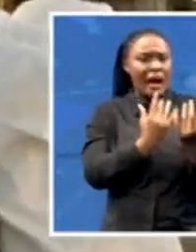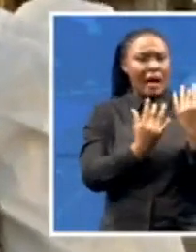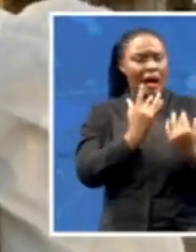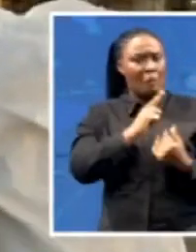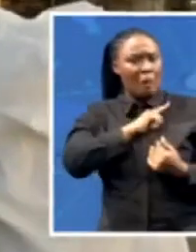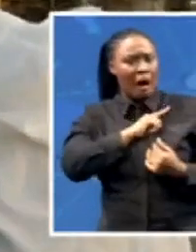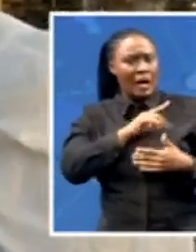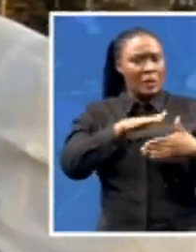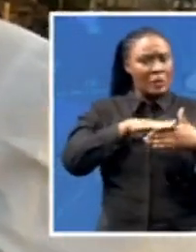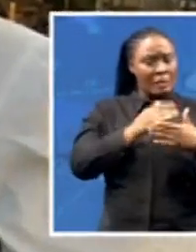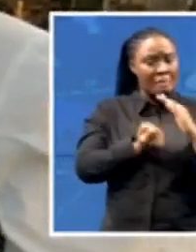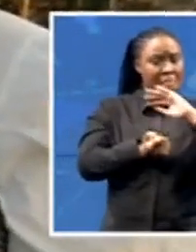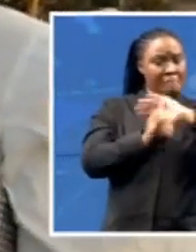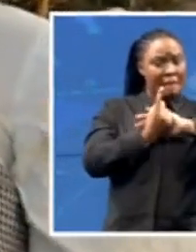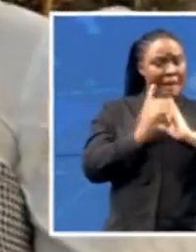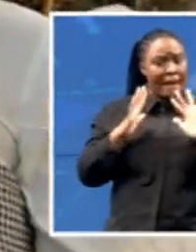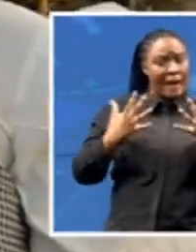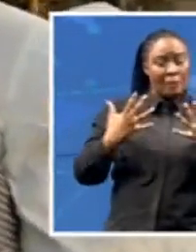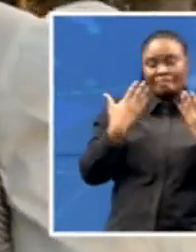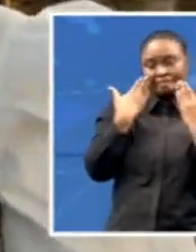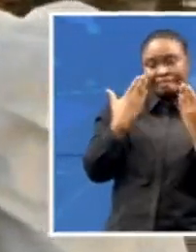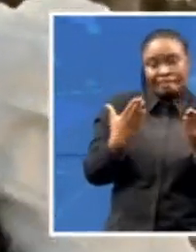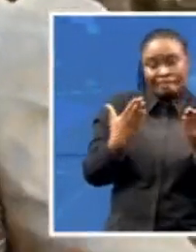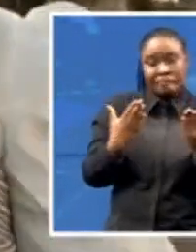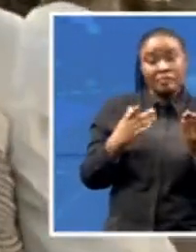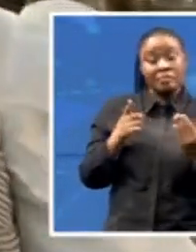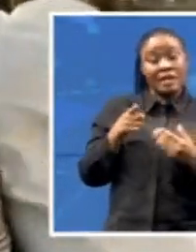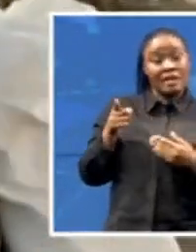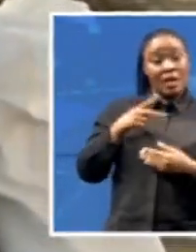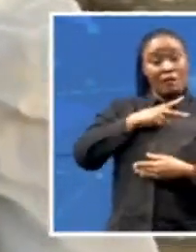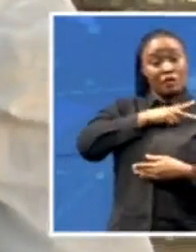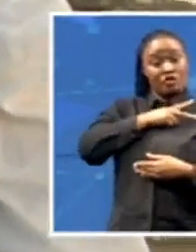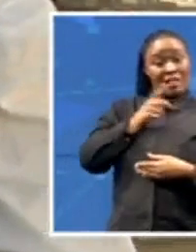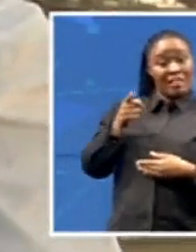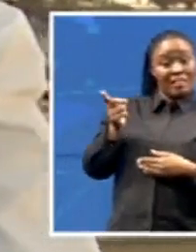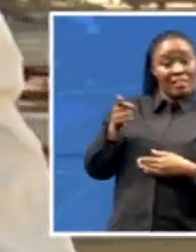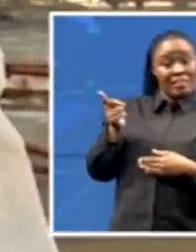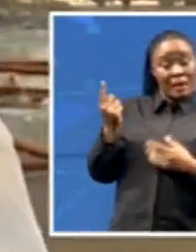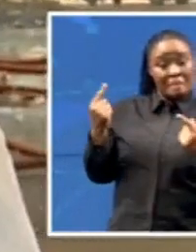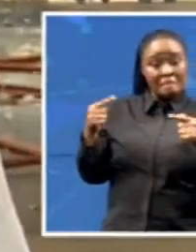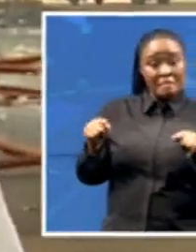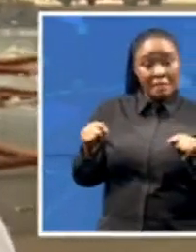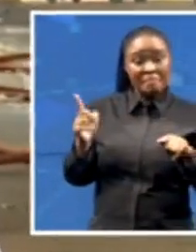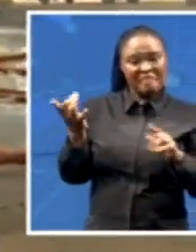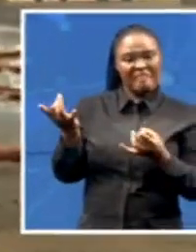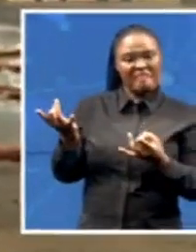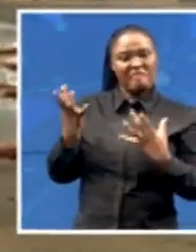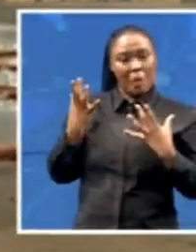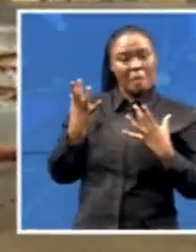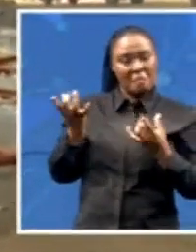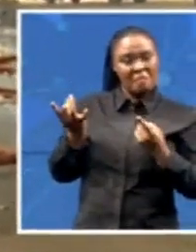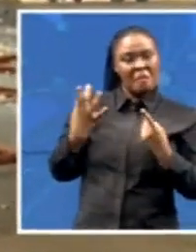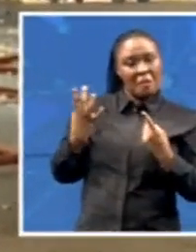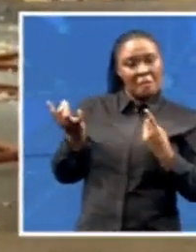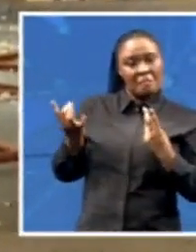understood as yet. Some of the officials that are on the ground have been giving us information, but I can tell you on the record that